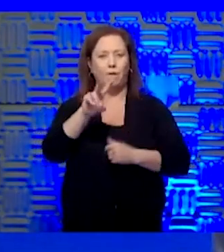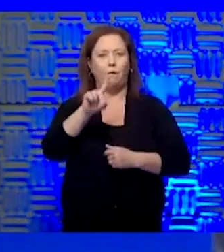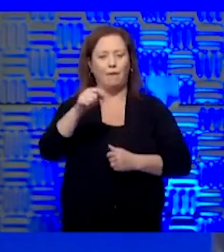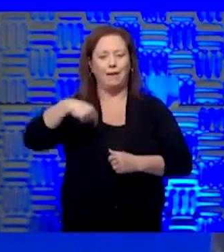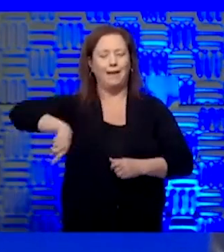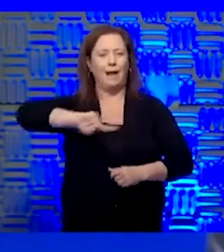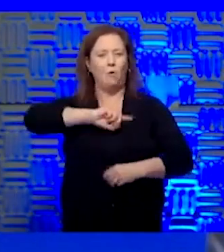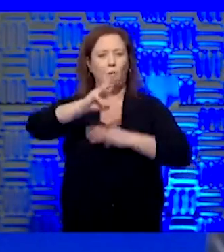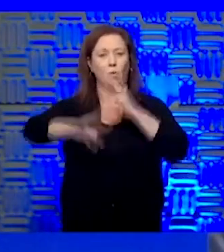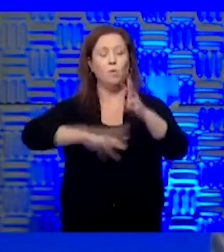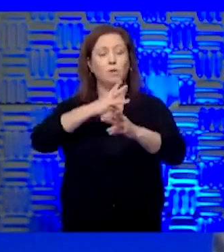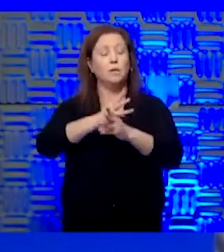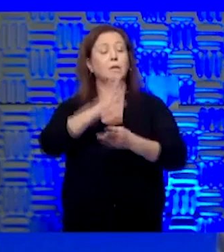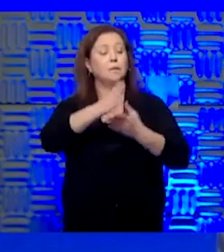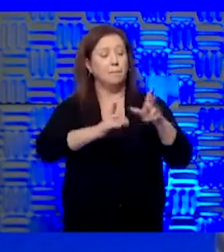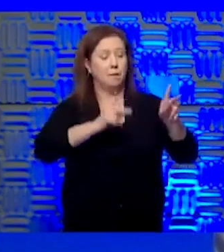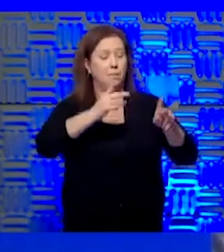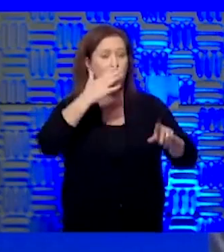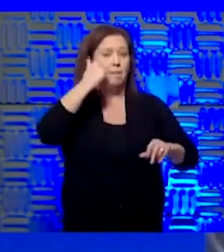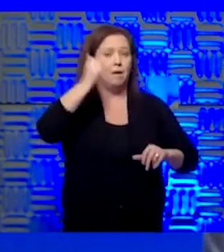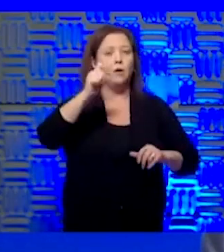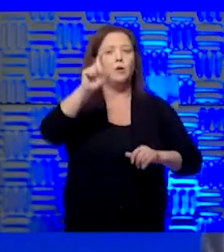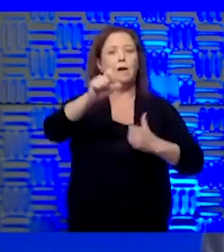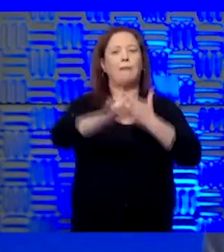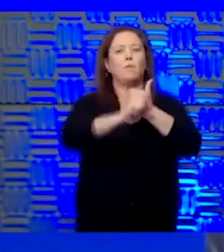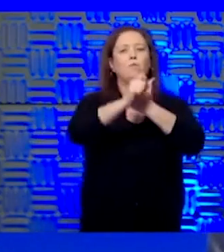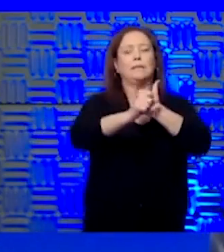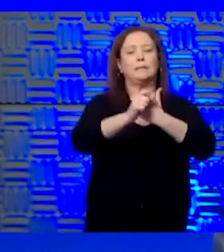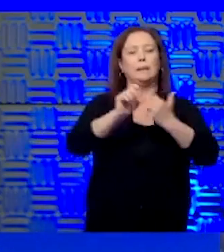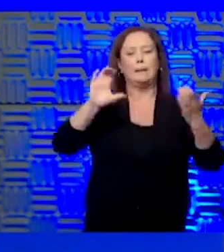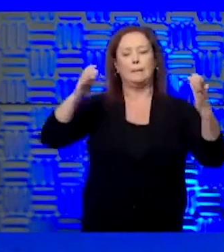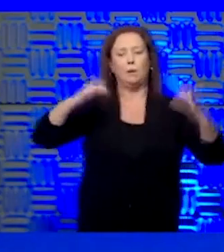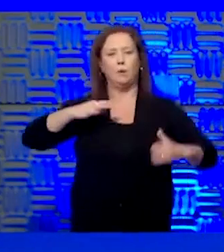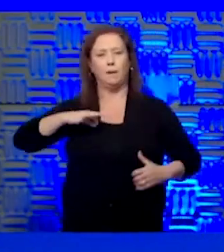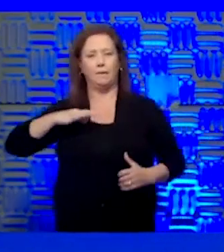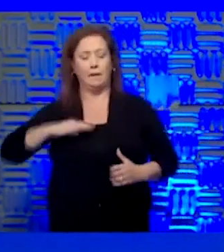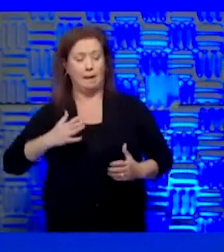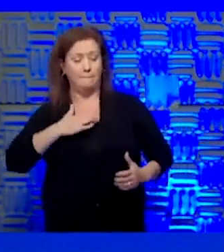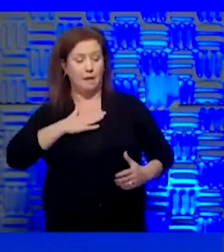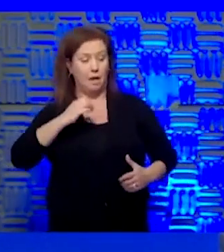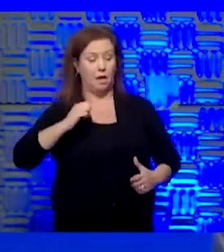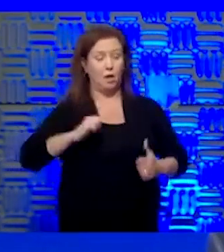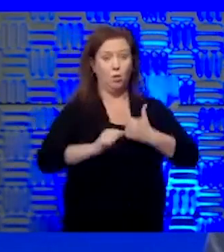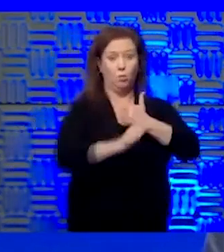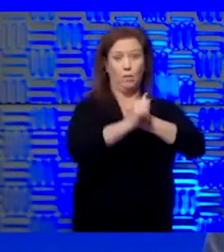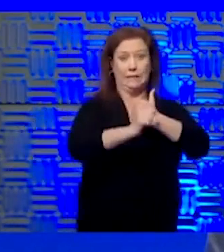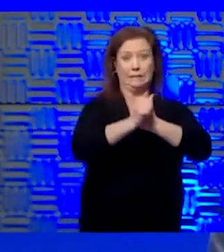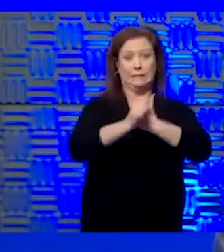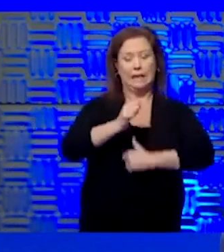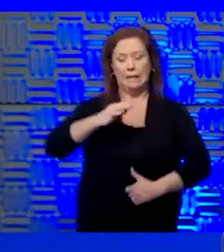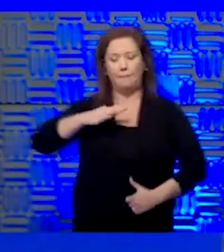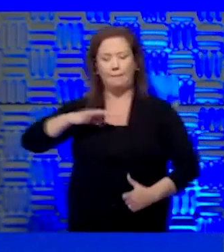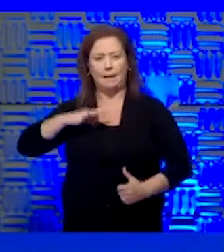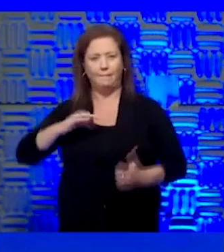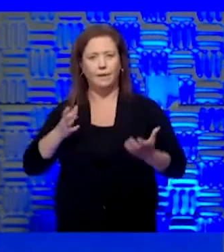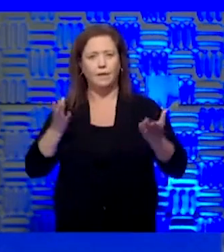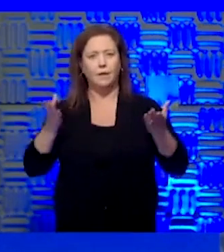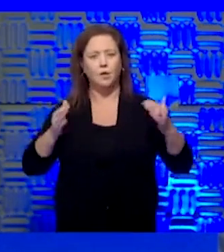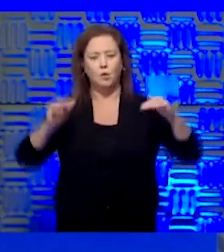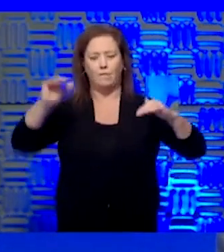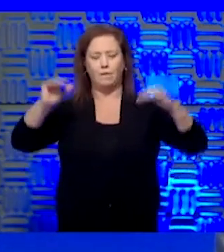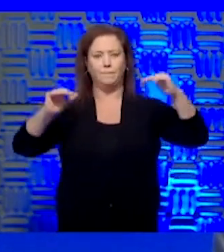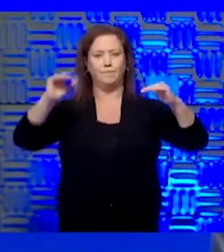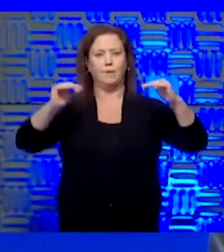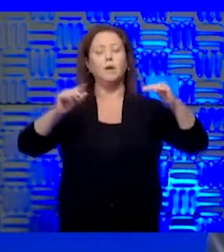at this than others, you have to take risk versus benefit. What is my risk of doing this? What is the benefit of doing this? We know